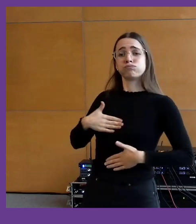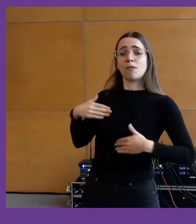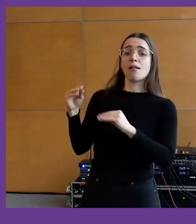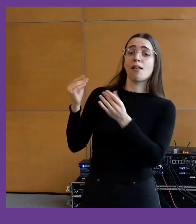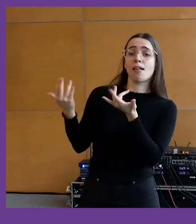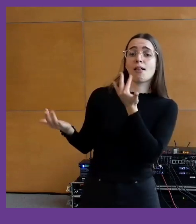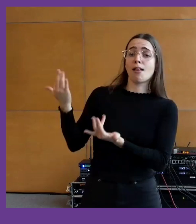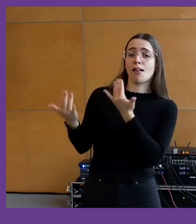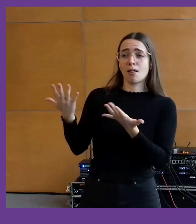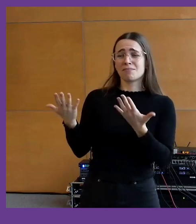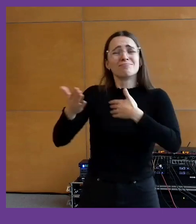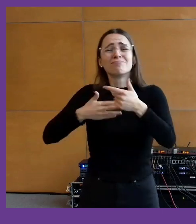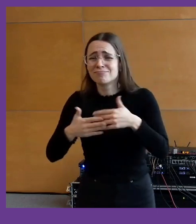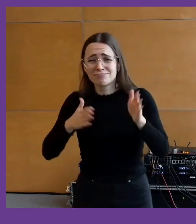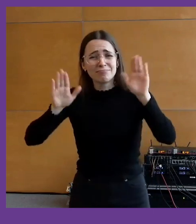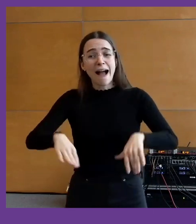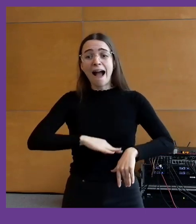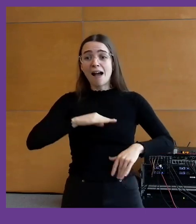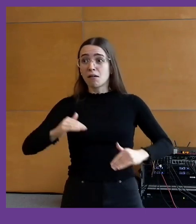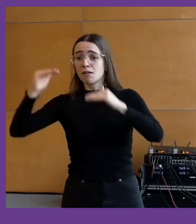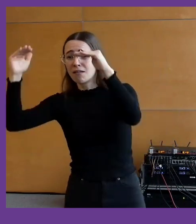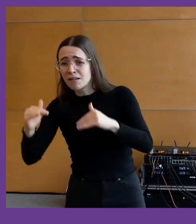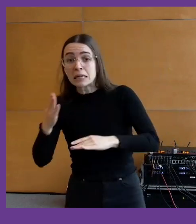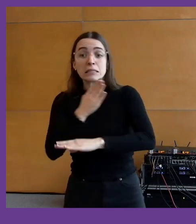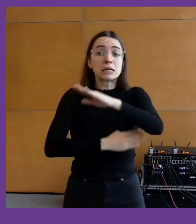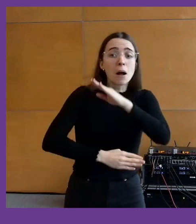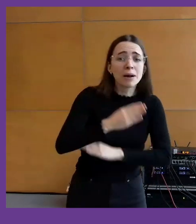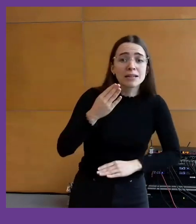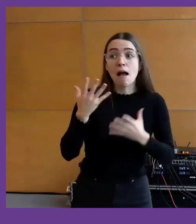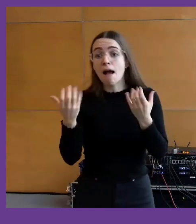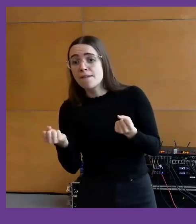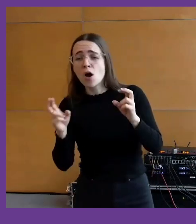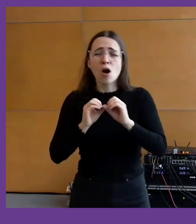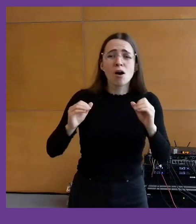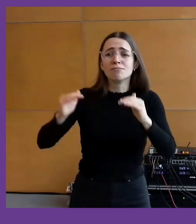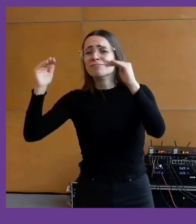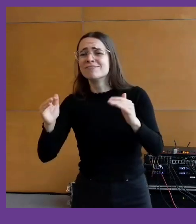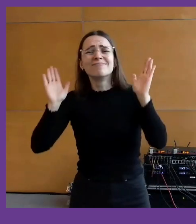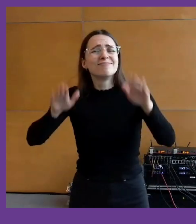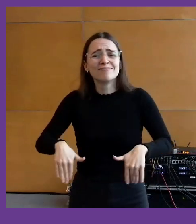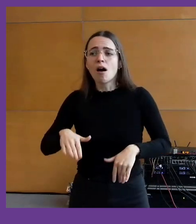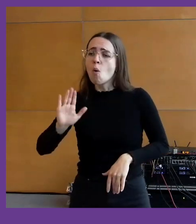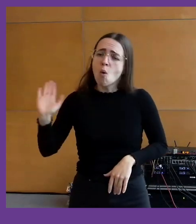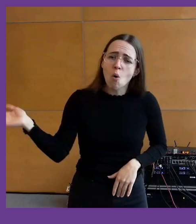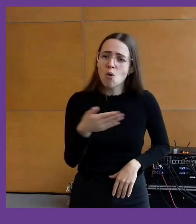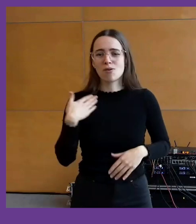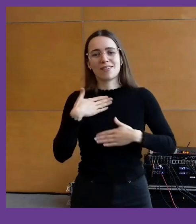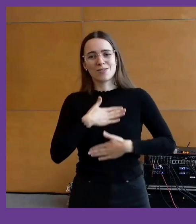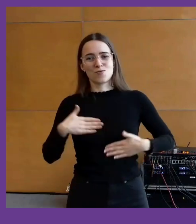their abilities. And if we have social inclusion and social visibility done, accessible tourism is much